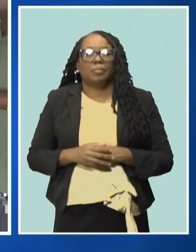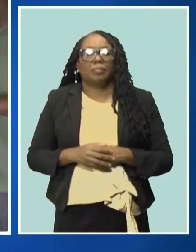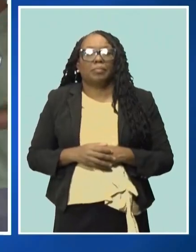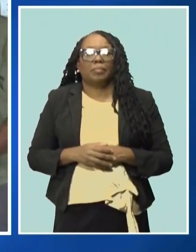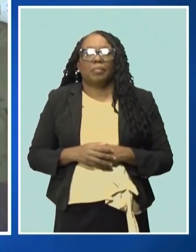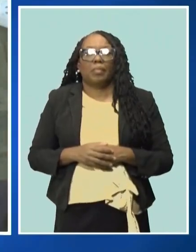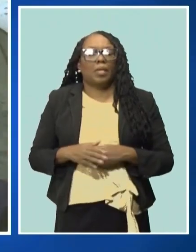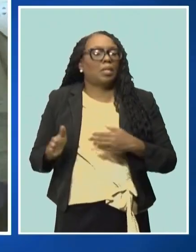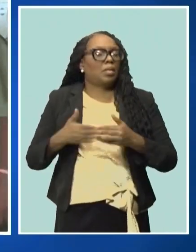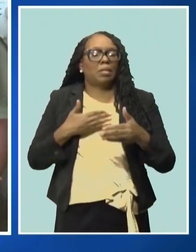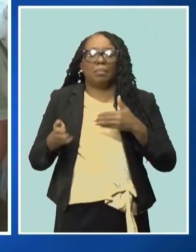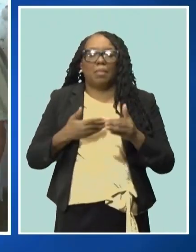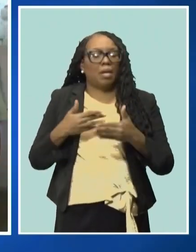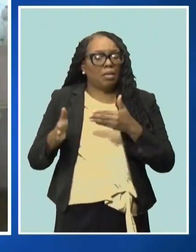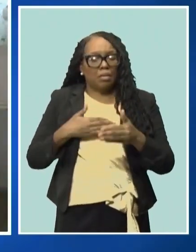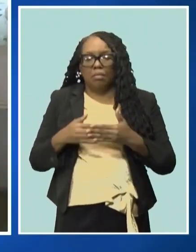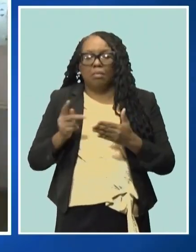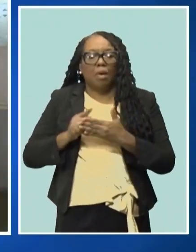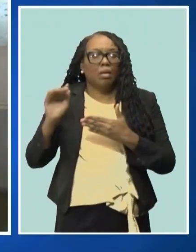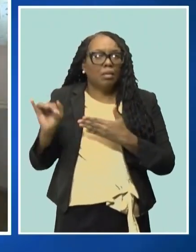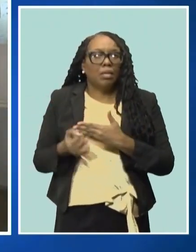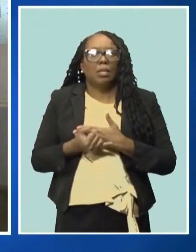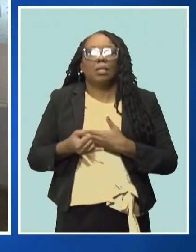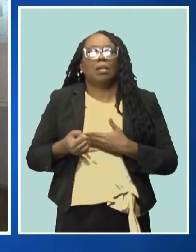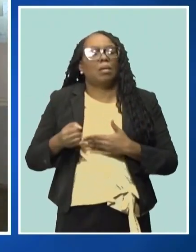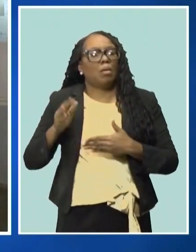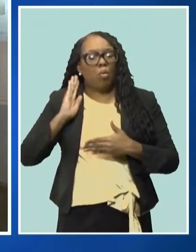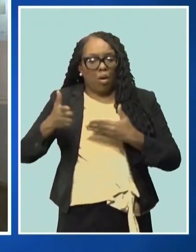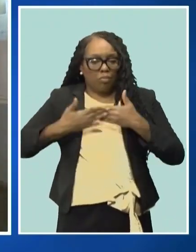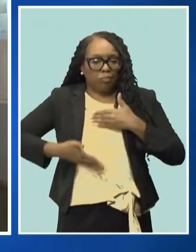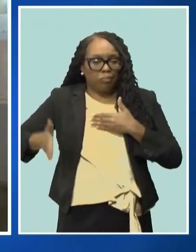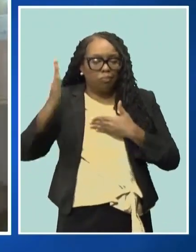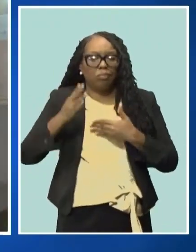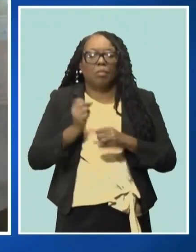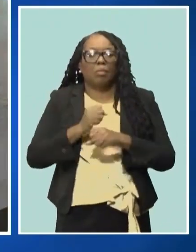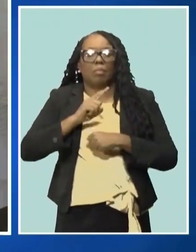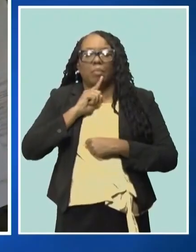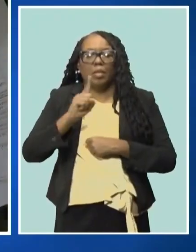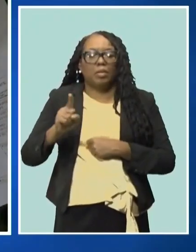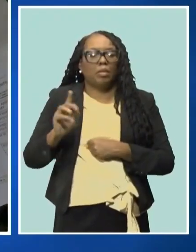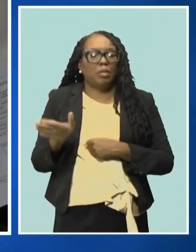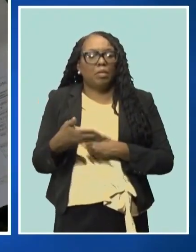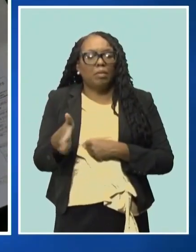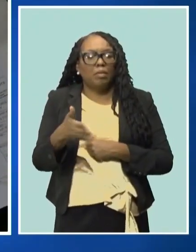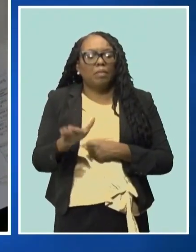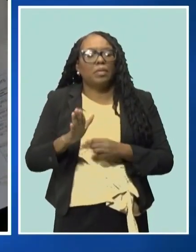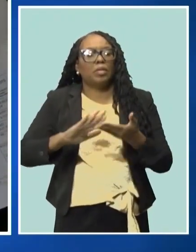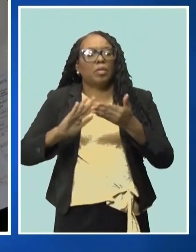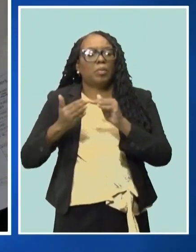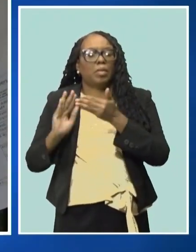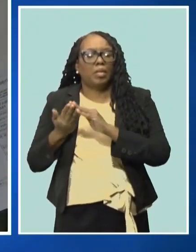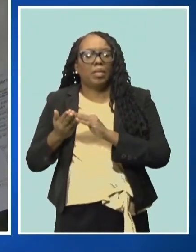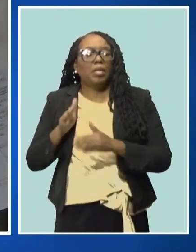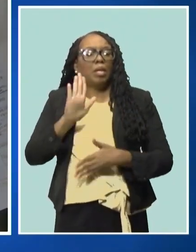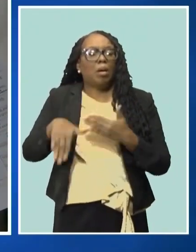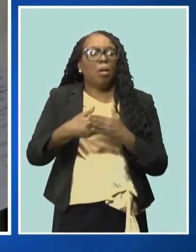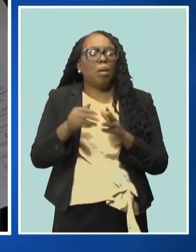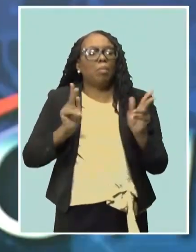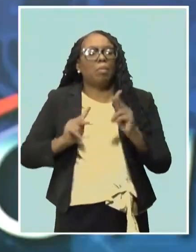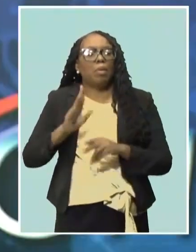the projects that are underway to ensure the fisher folk continue with their livelihoods. Lorna Jones, CBC